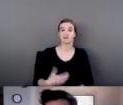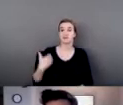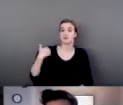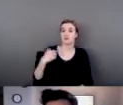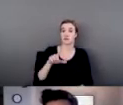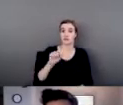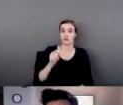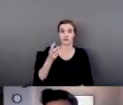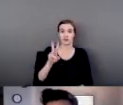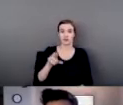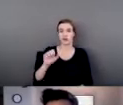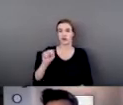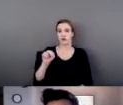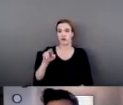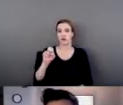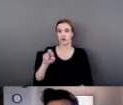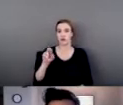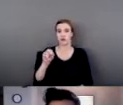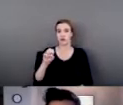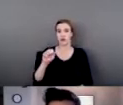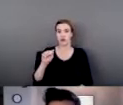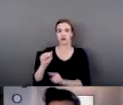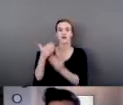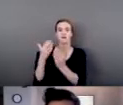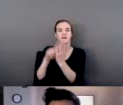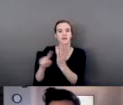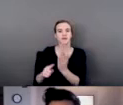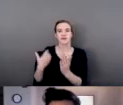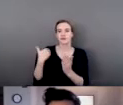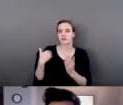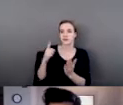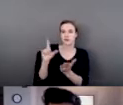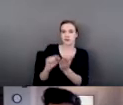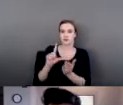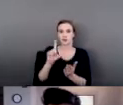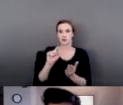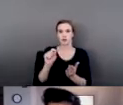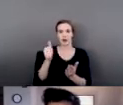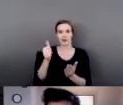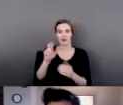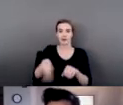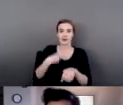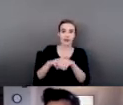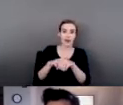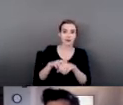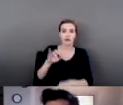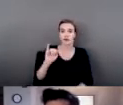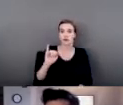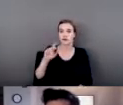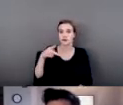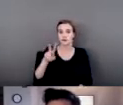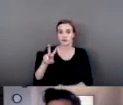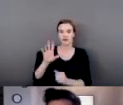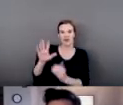2016, Andre Rosé examined the 2010 National Intimate Partner and Sexual Violence Survey. This is a national